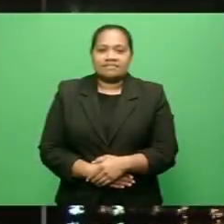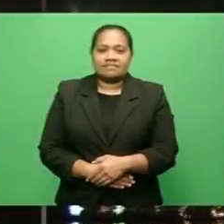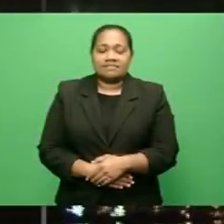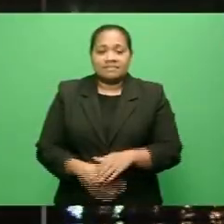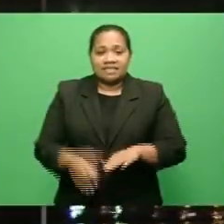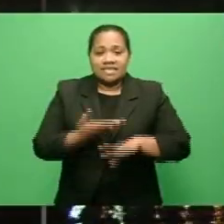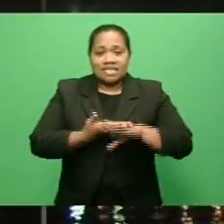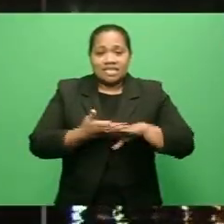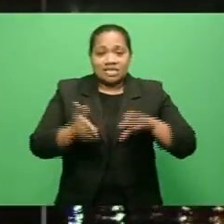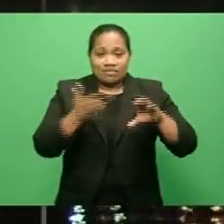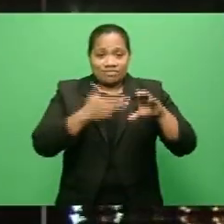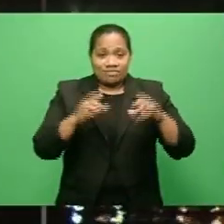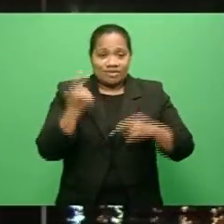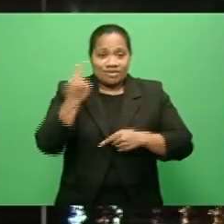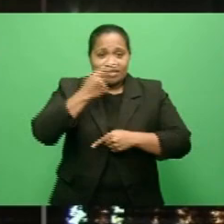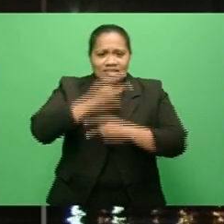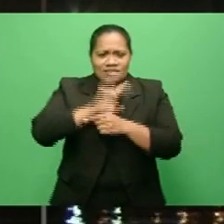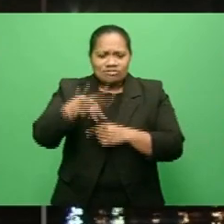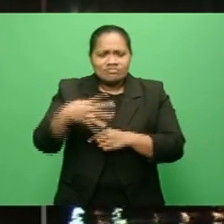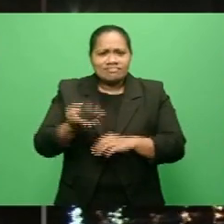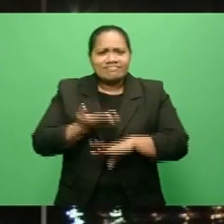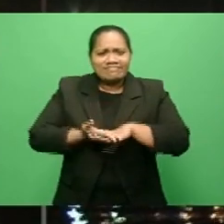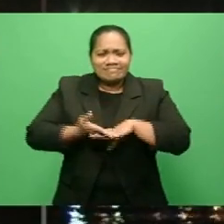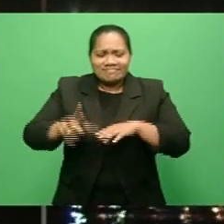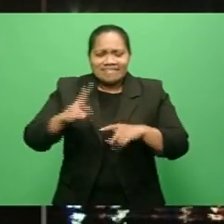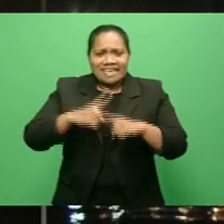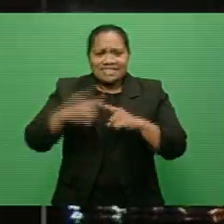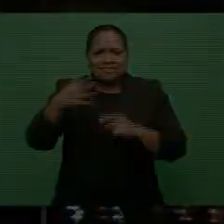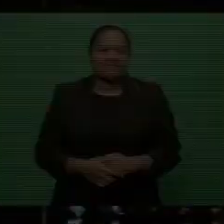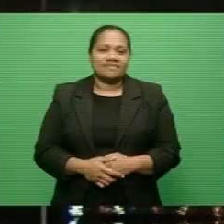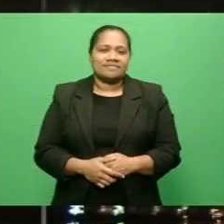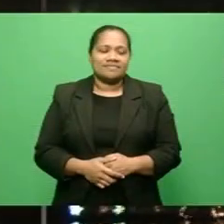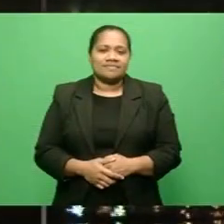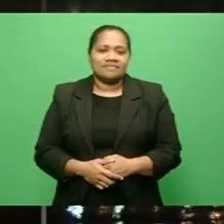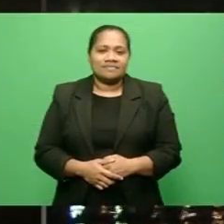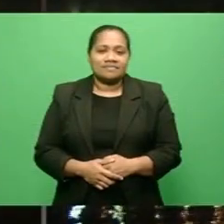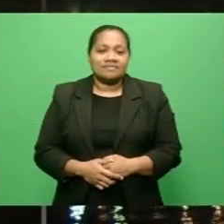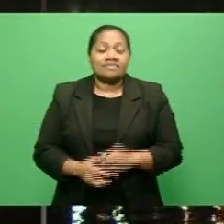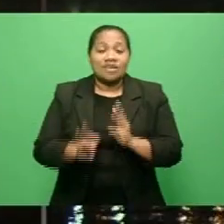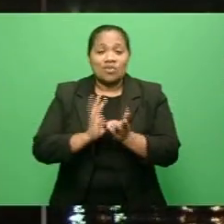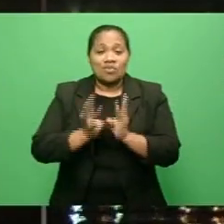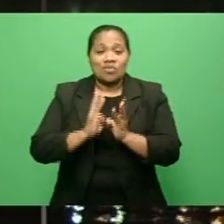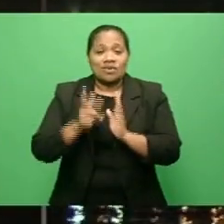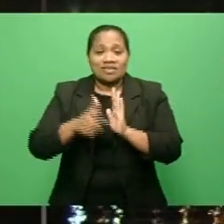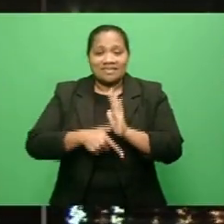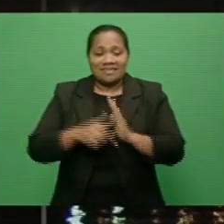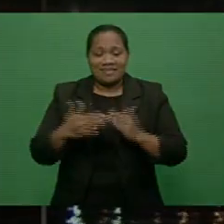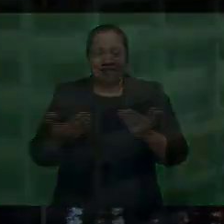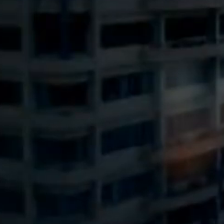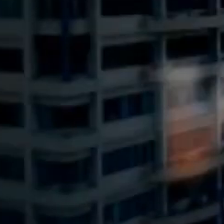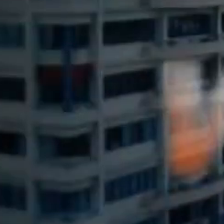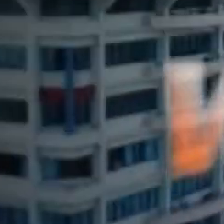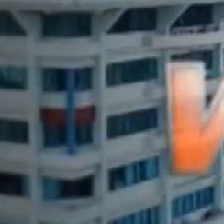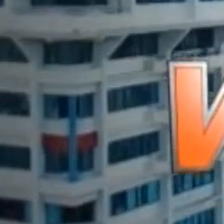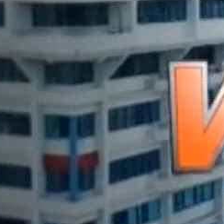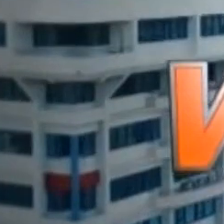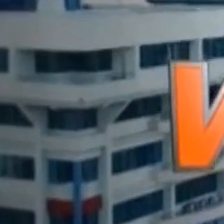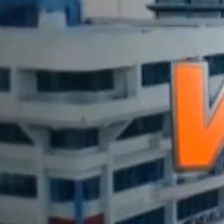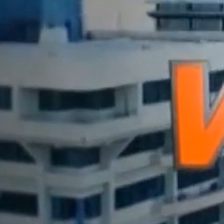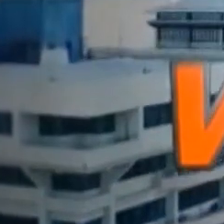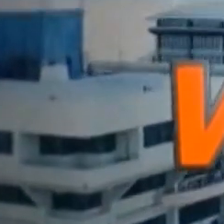In new media tonight, check out the new X50 Pro smartphone. And it's weather time now with Angie.